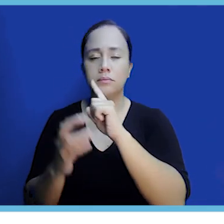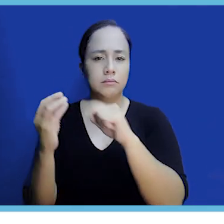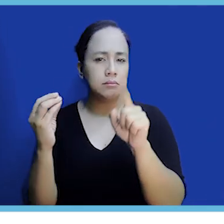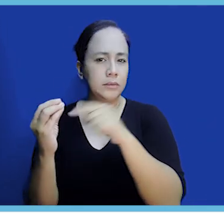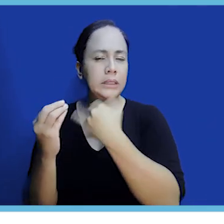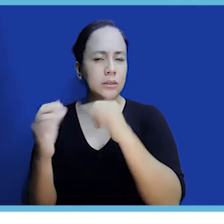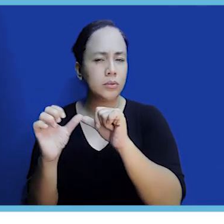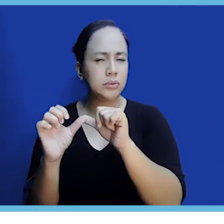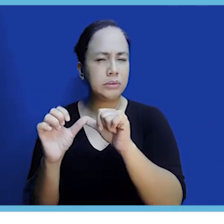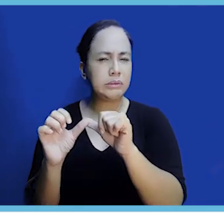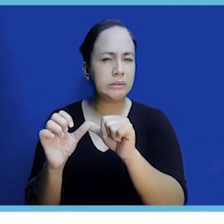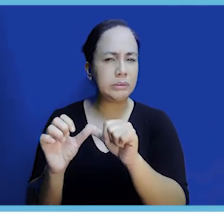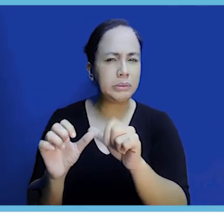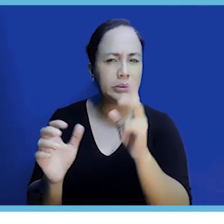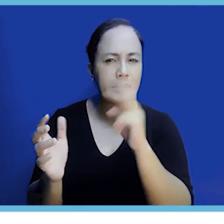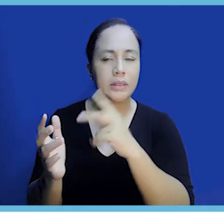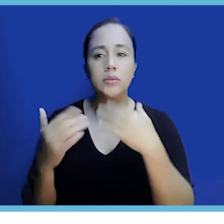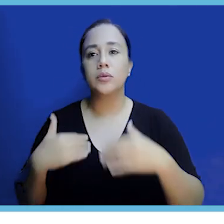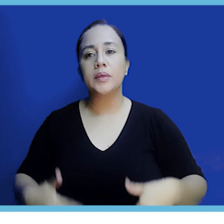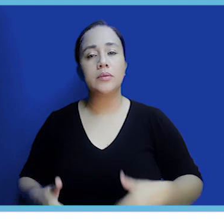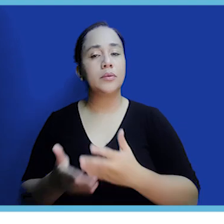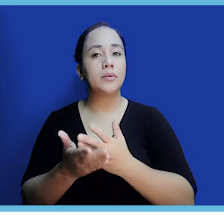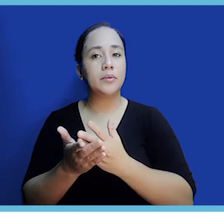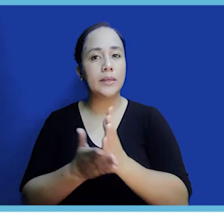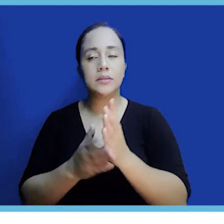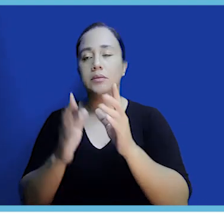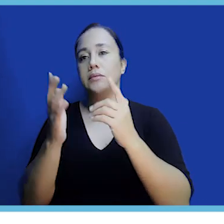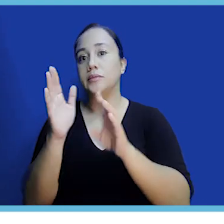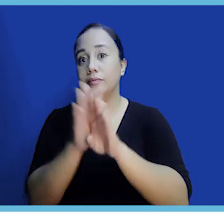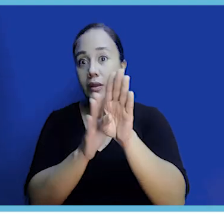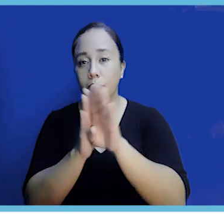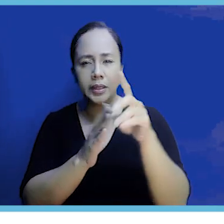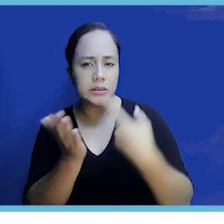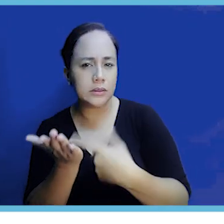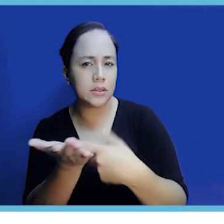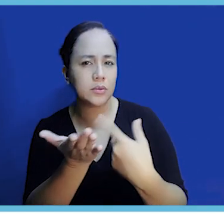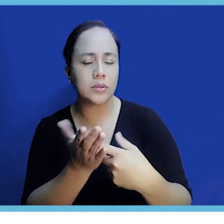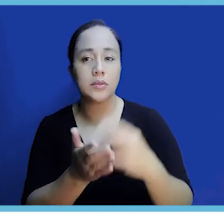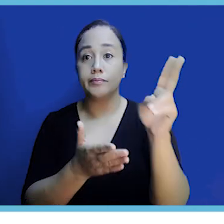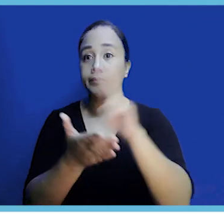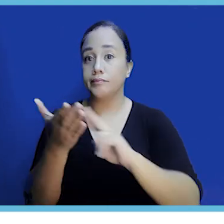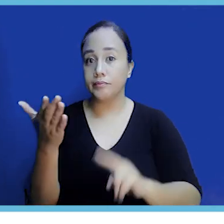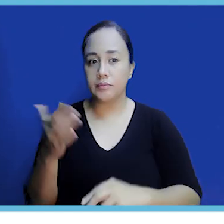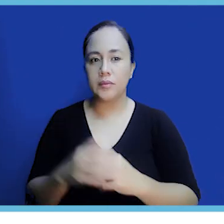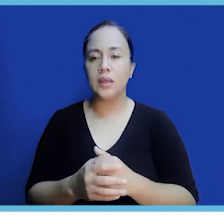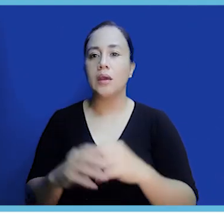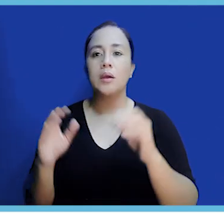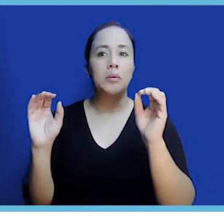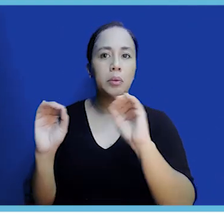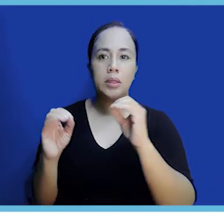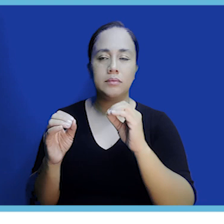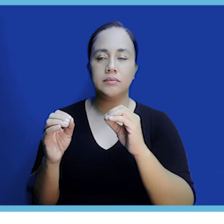faces discrimination and remains invisible in human rights and development discourse. The